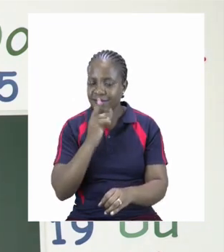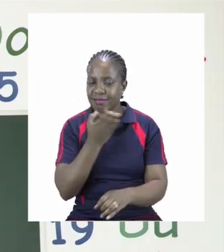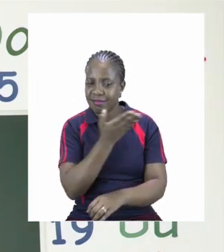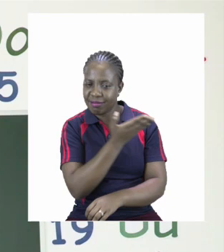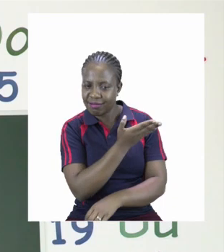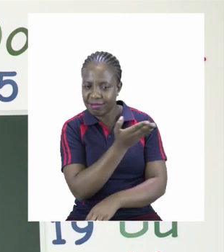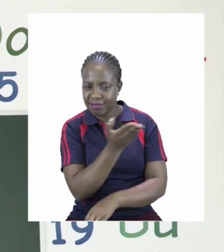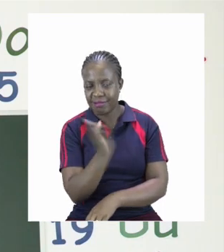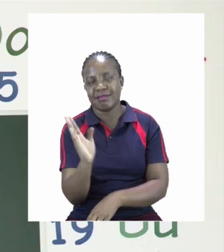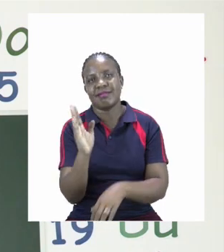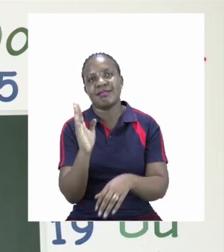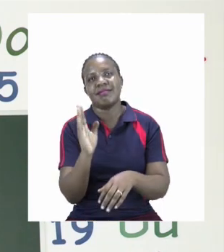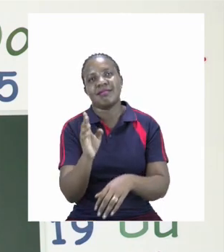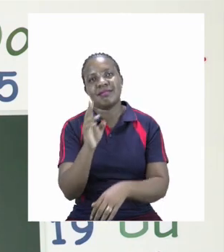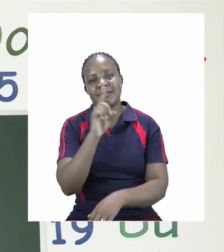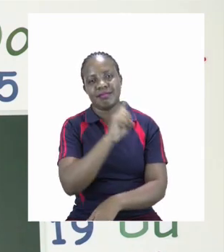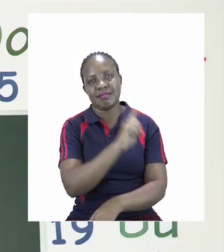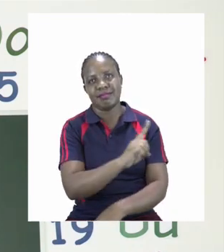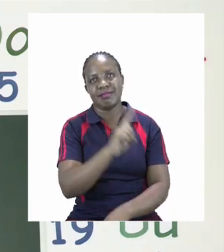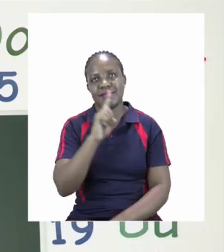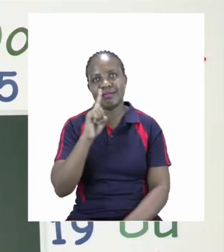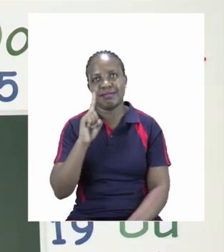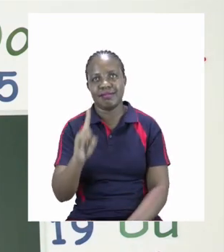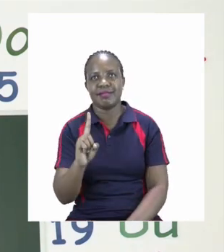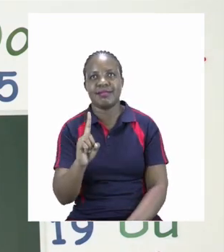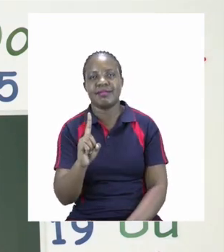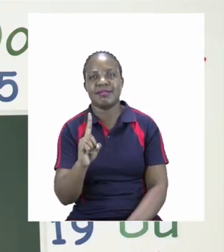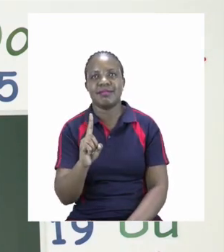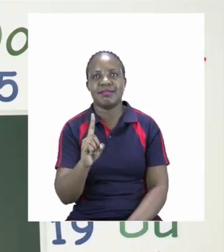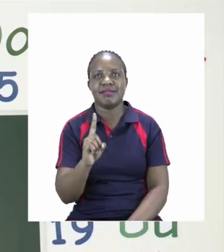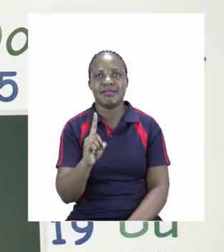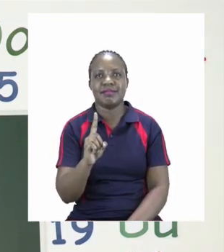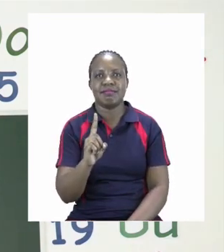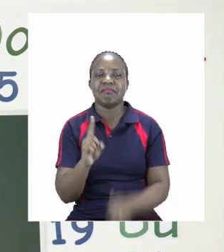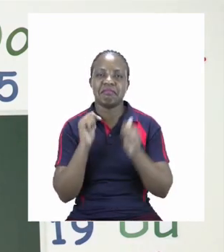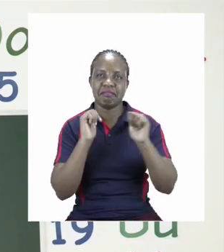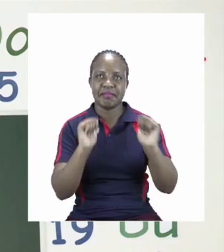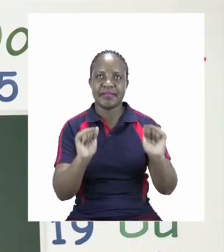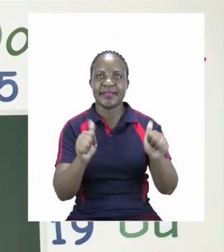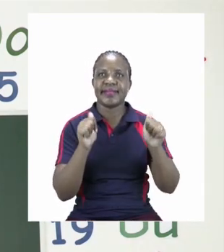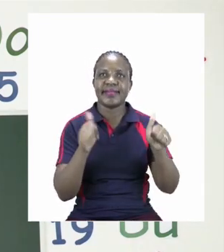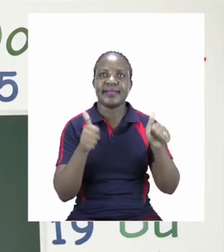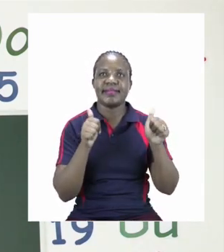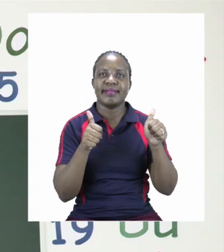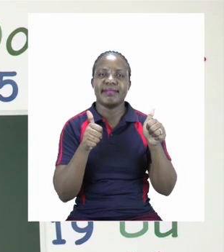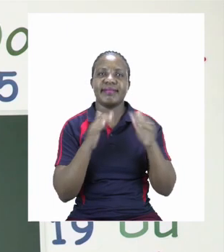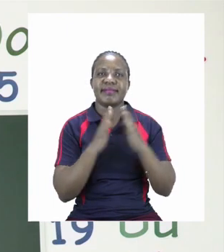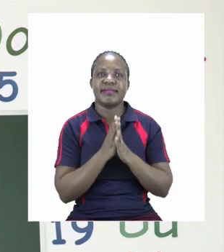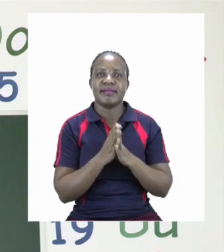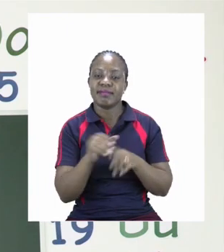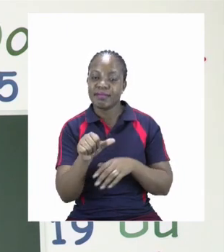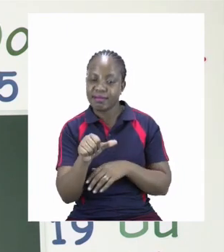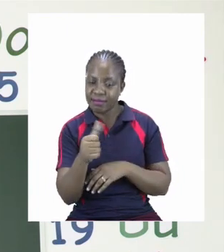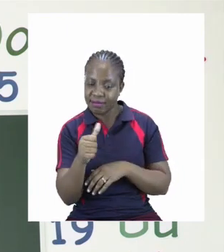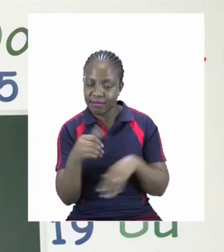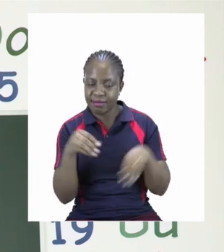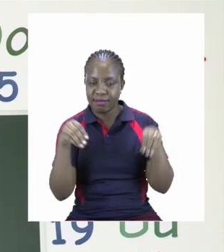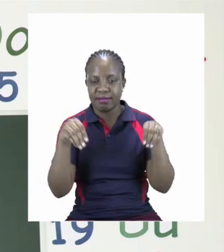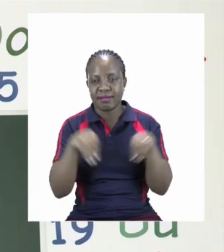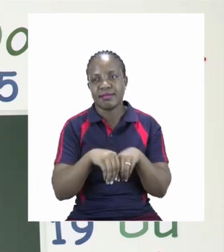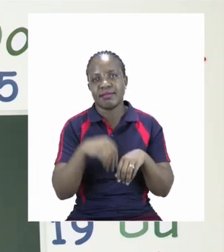answers are 11. Very good. So you are going to do the rest